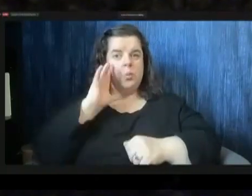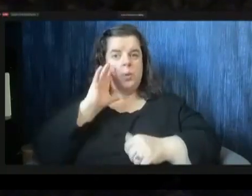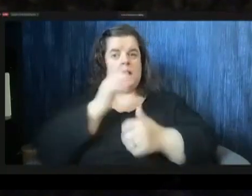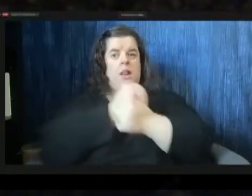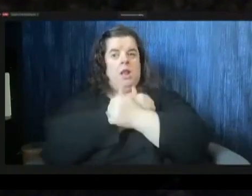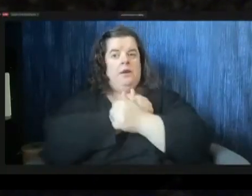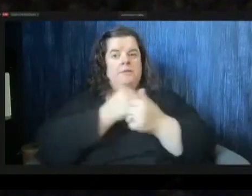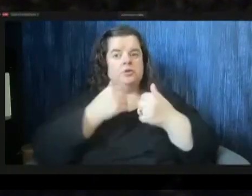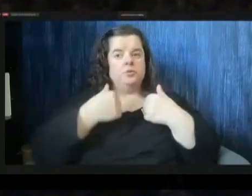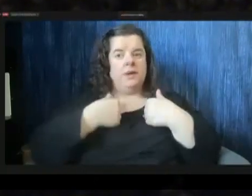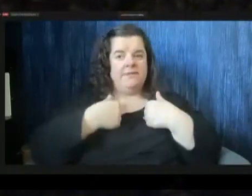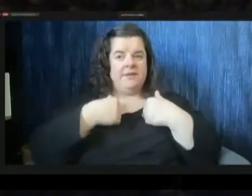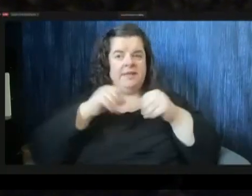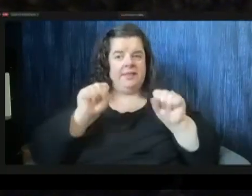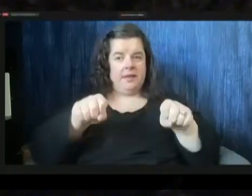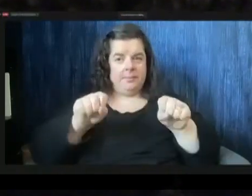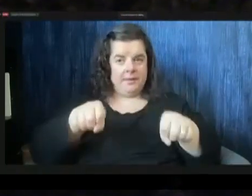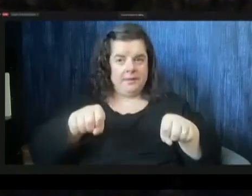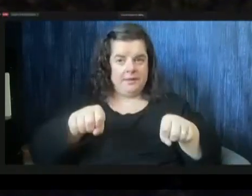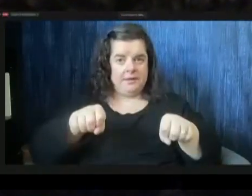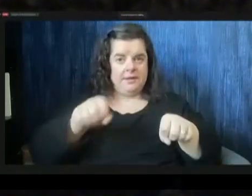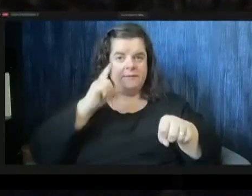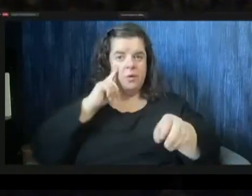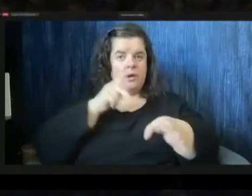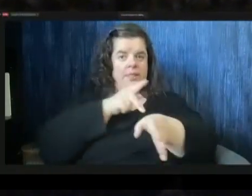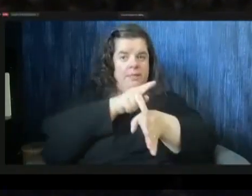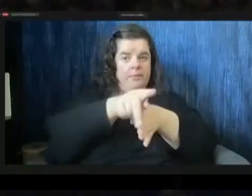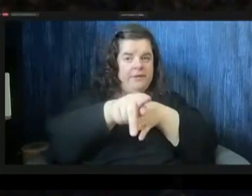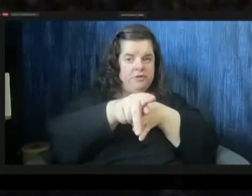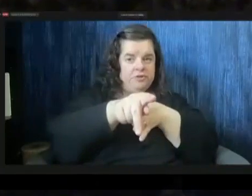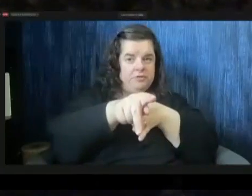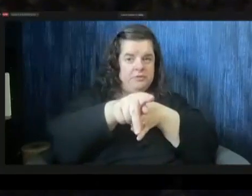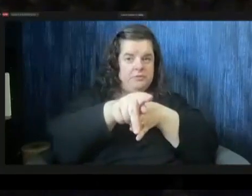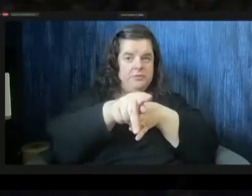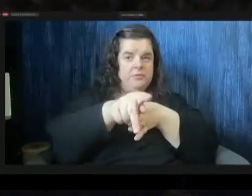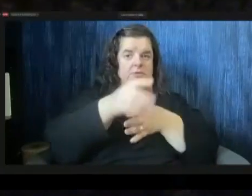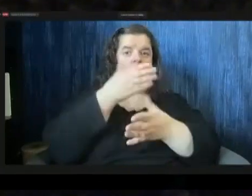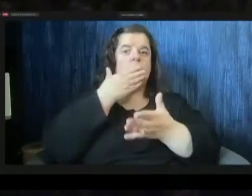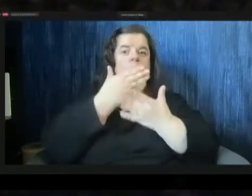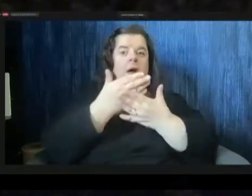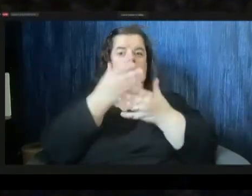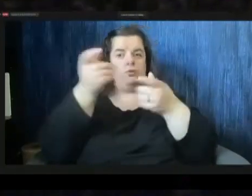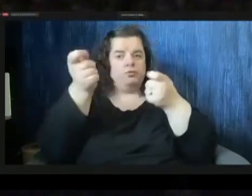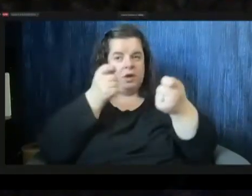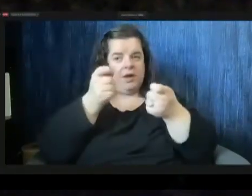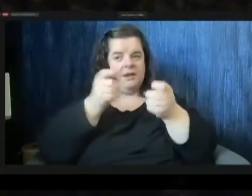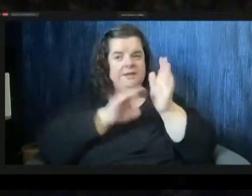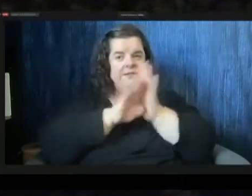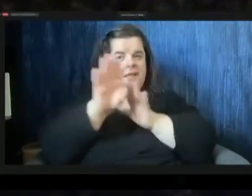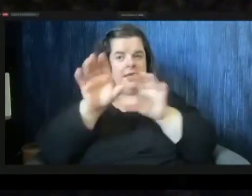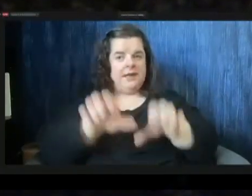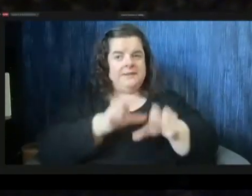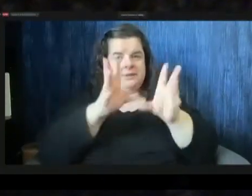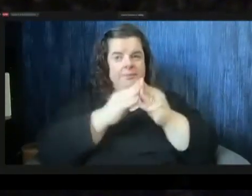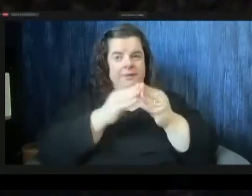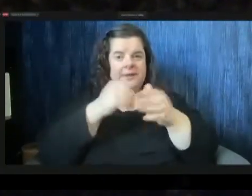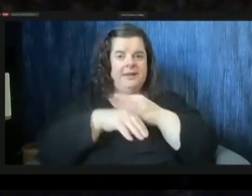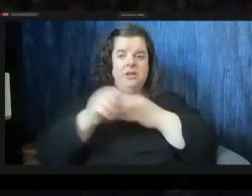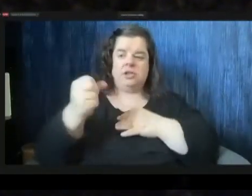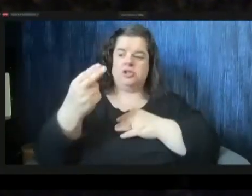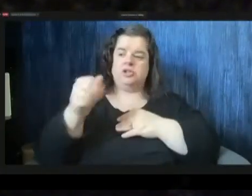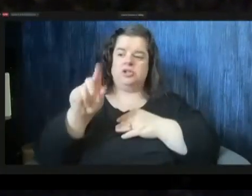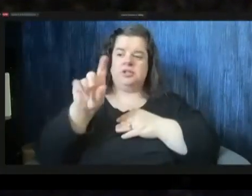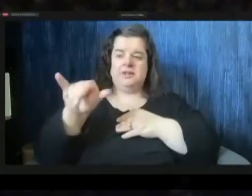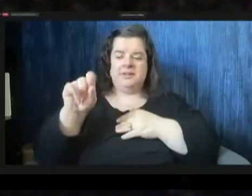the ability to have the professionalized, well-run development activities meetings in a place like Shadyside, where we haven't